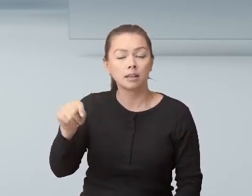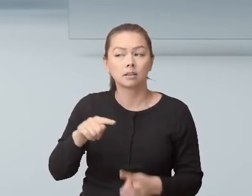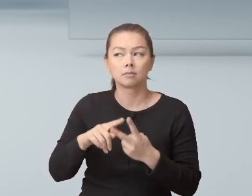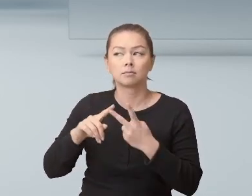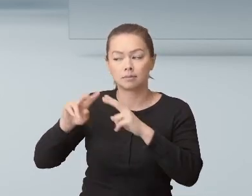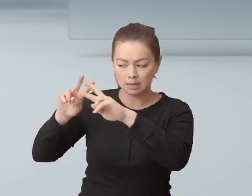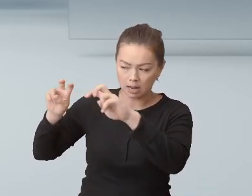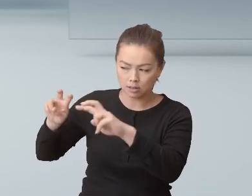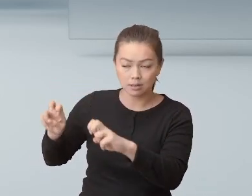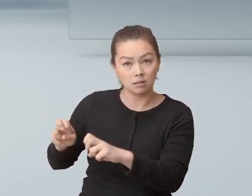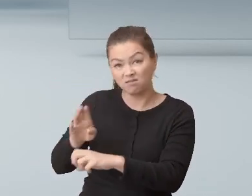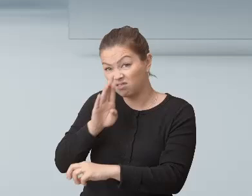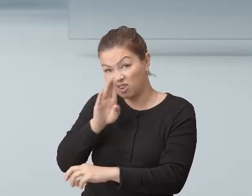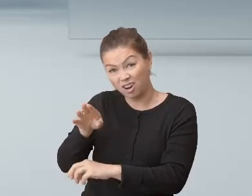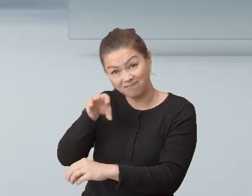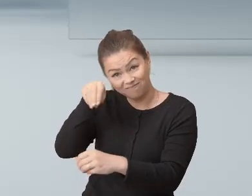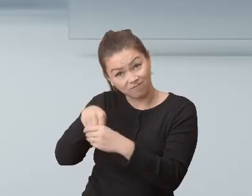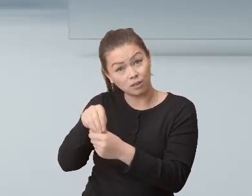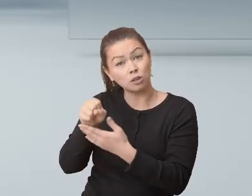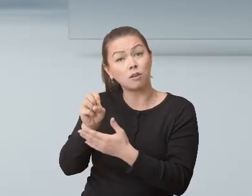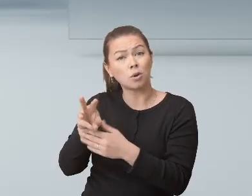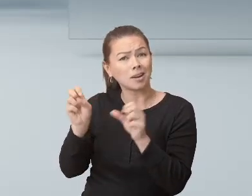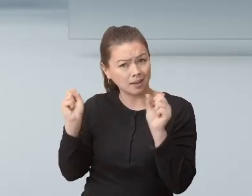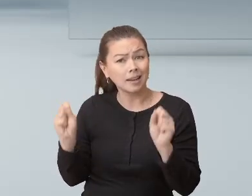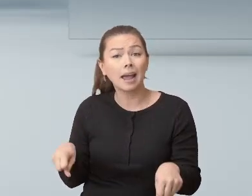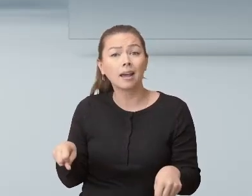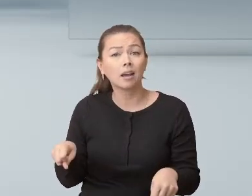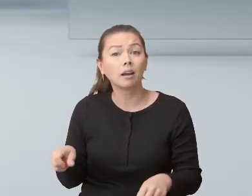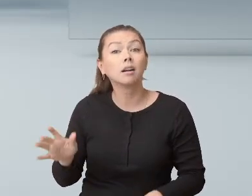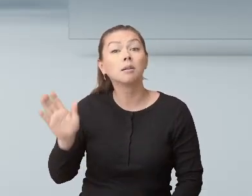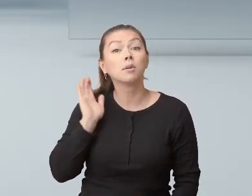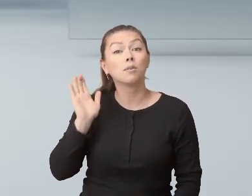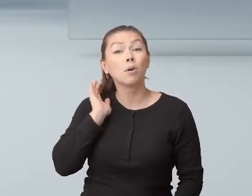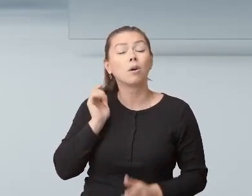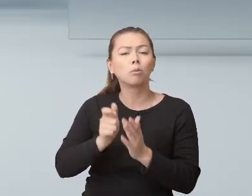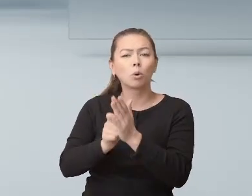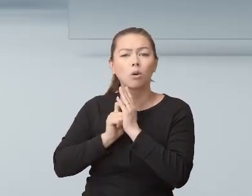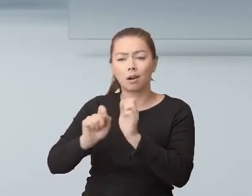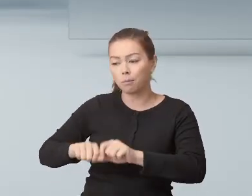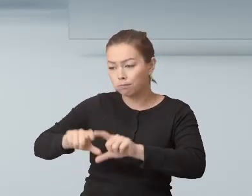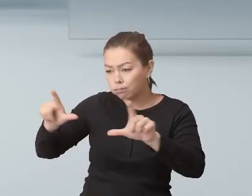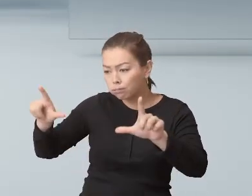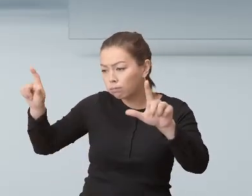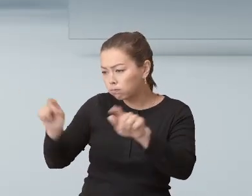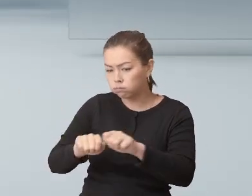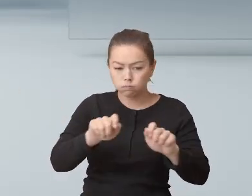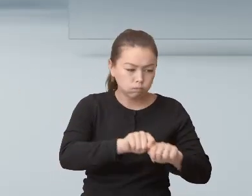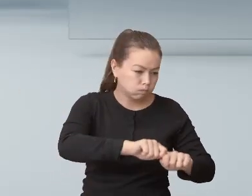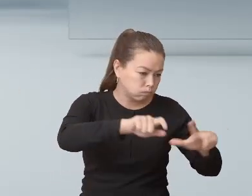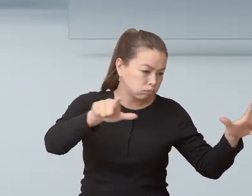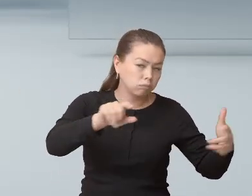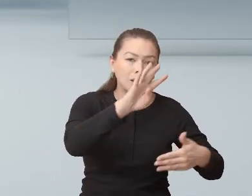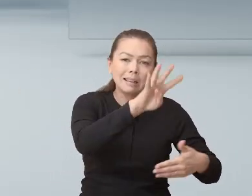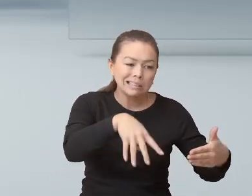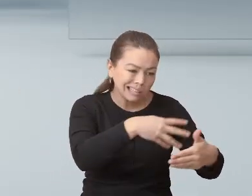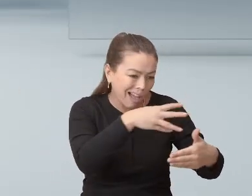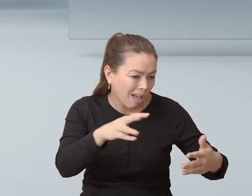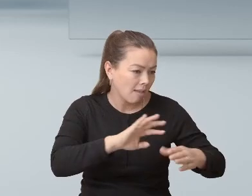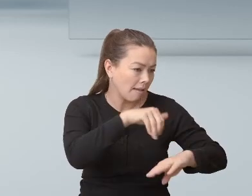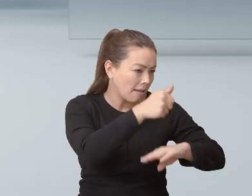something that you'd used to have to leverage something like Excel for and build, different formulas and drag and drop. But as you can see, a